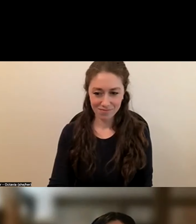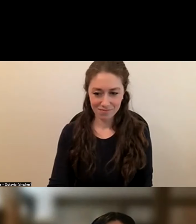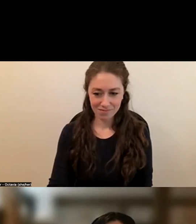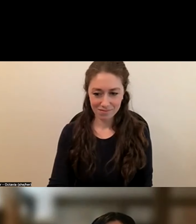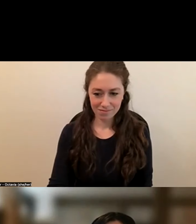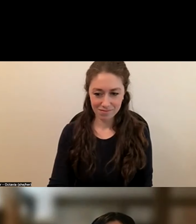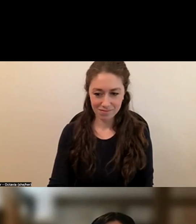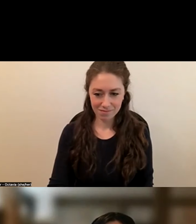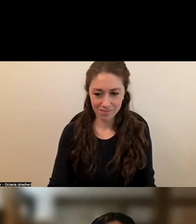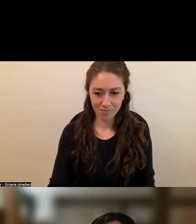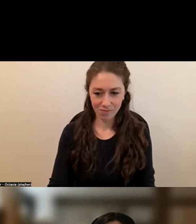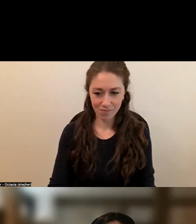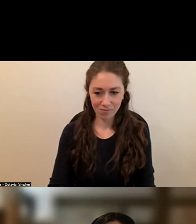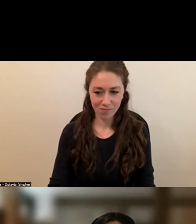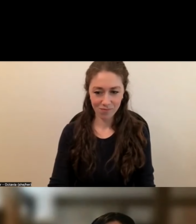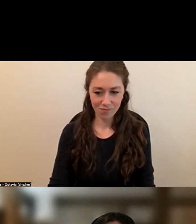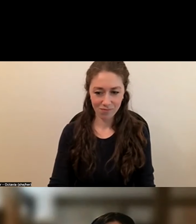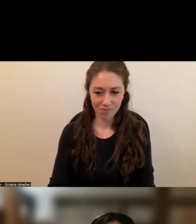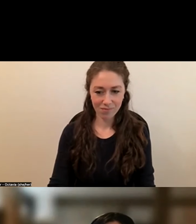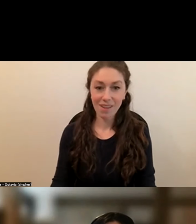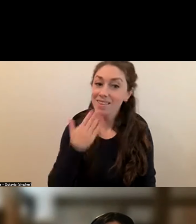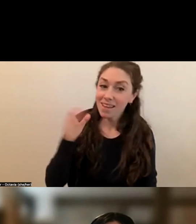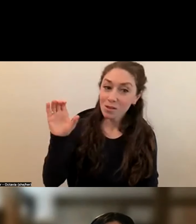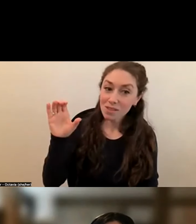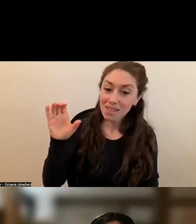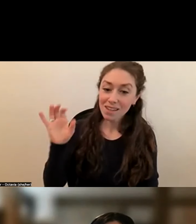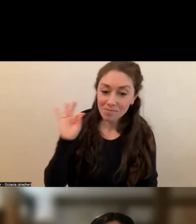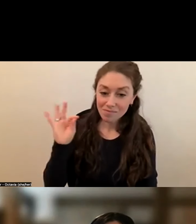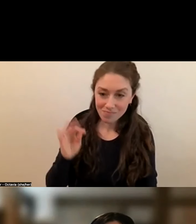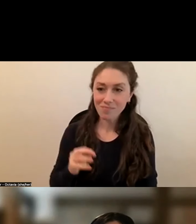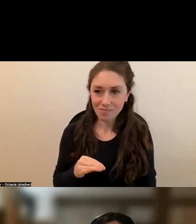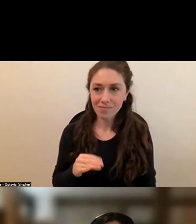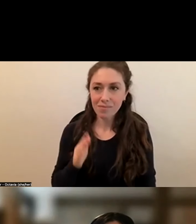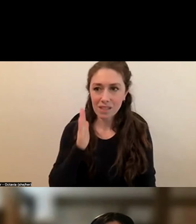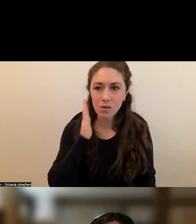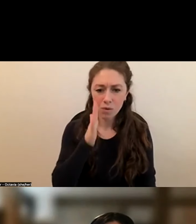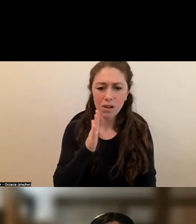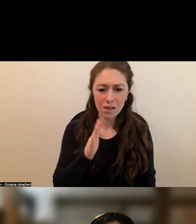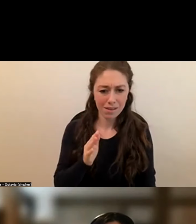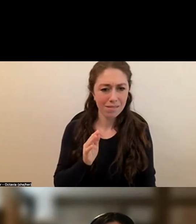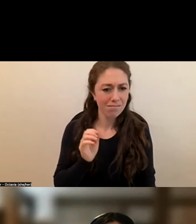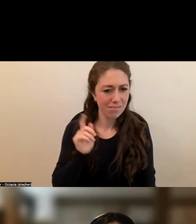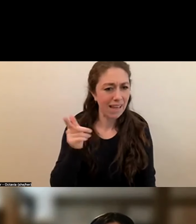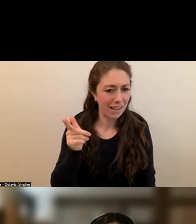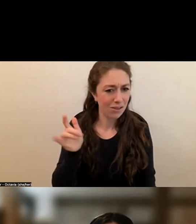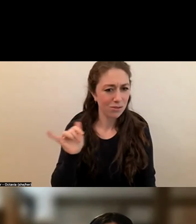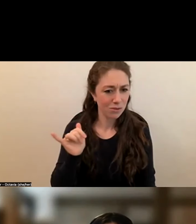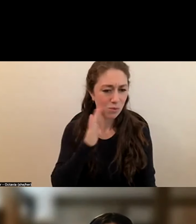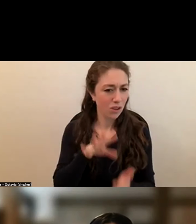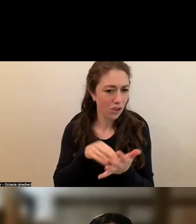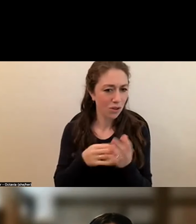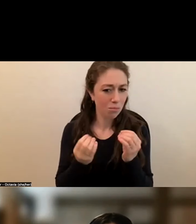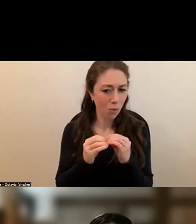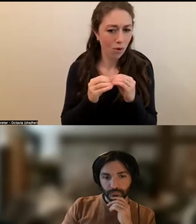Okay, thank you, C. I think we will circle back to learn more about